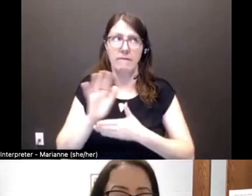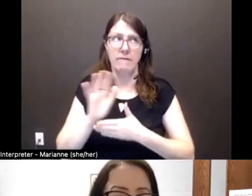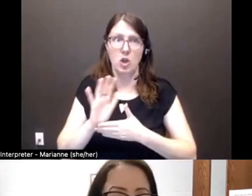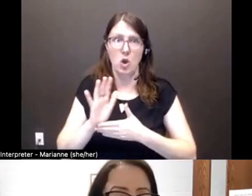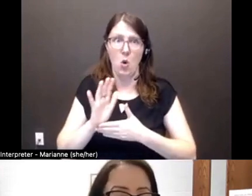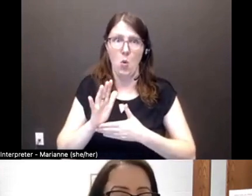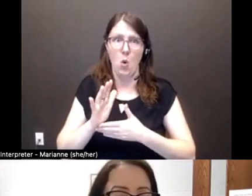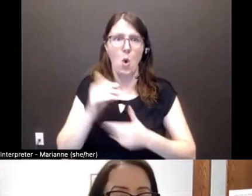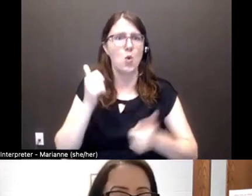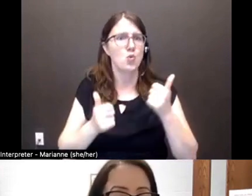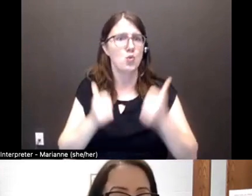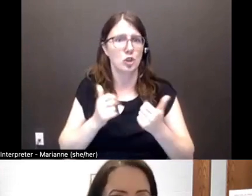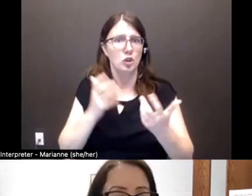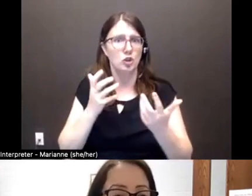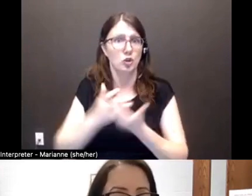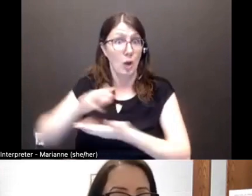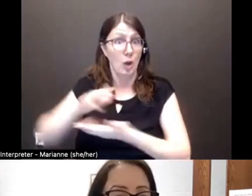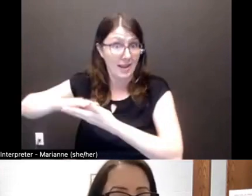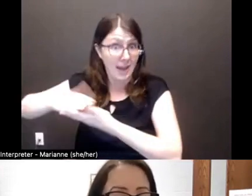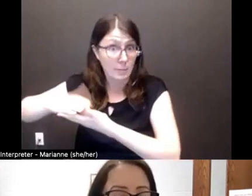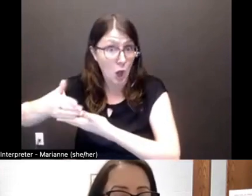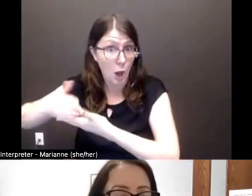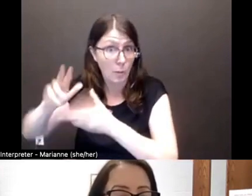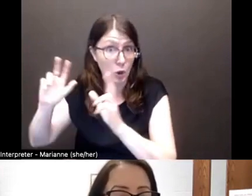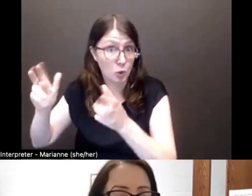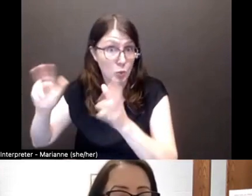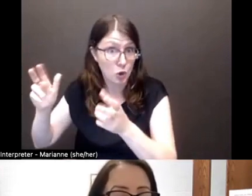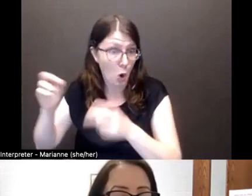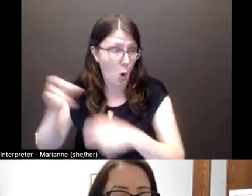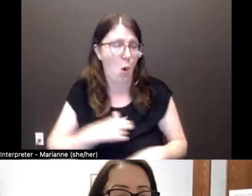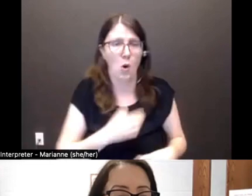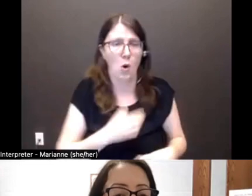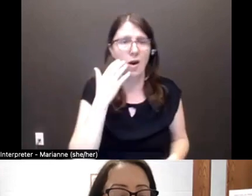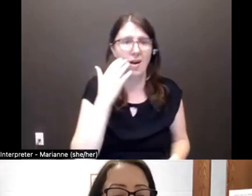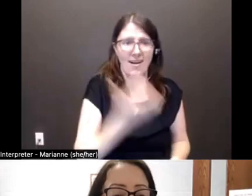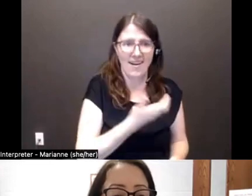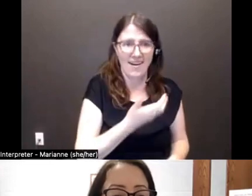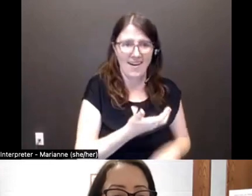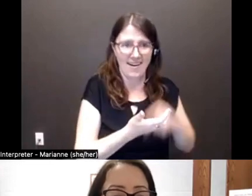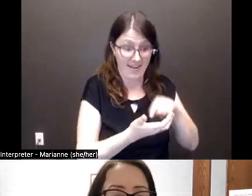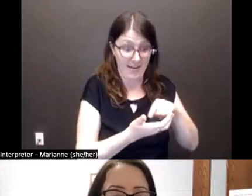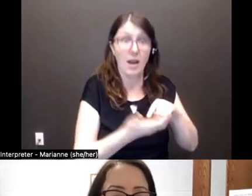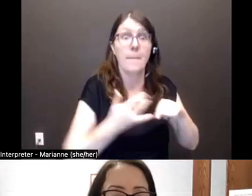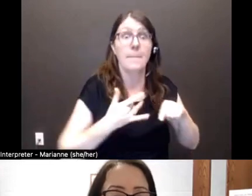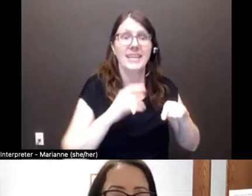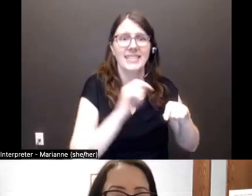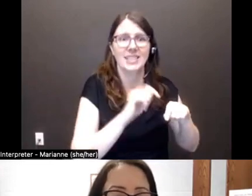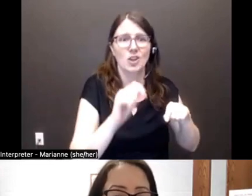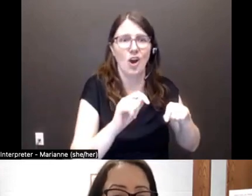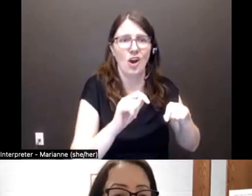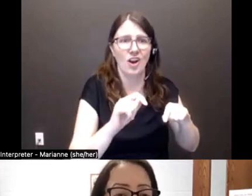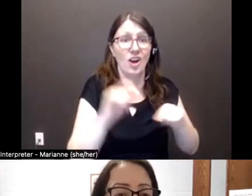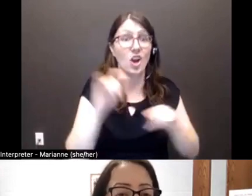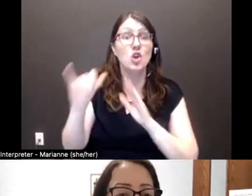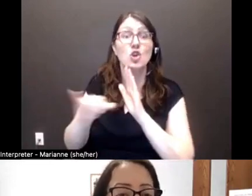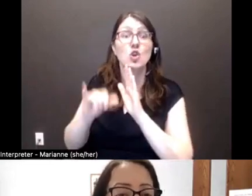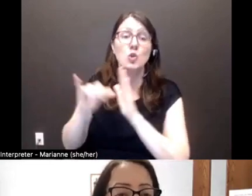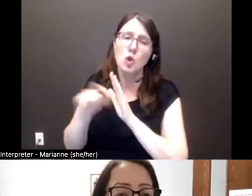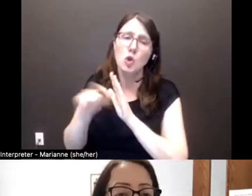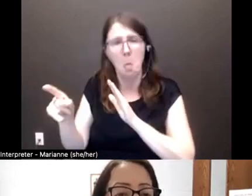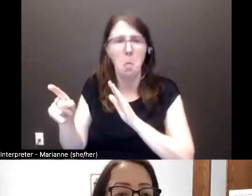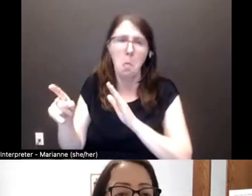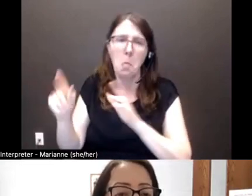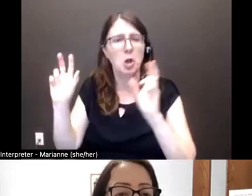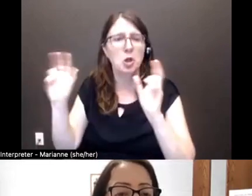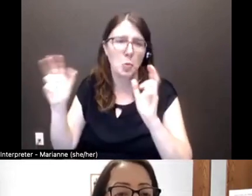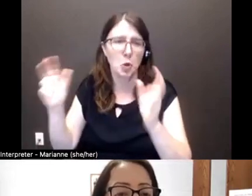tech Q&A section, we'll cover a bit more about TikTok just because of how we are using those devices differently. So of course, younger generations are a bit